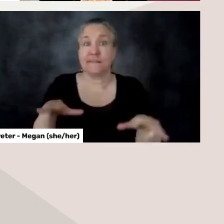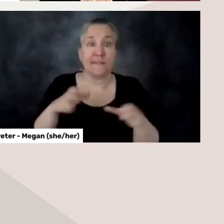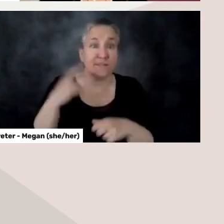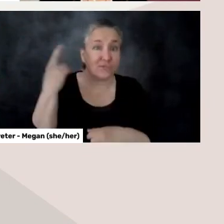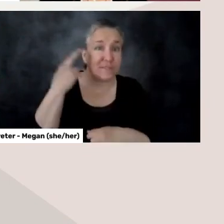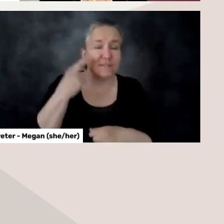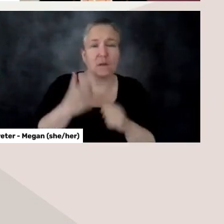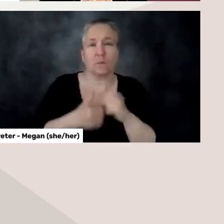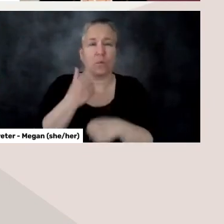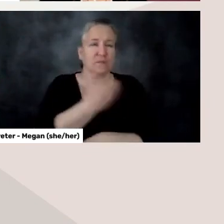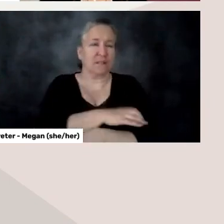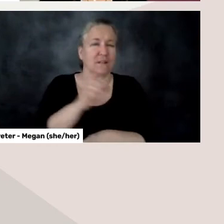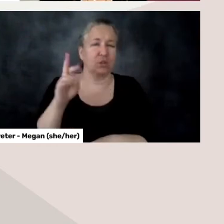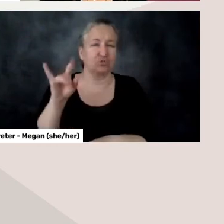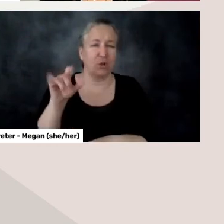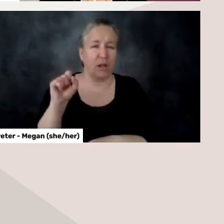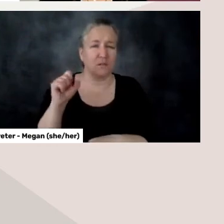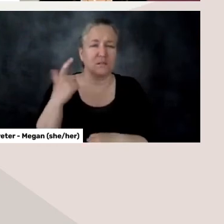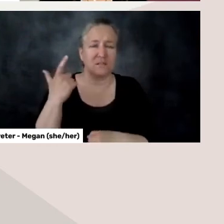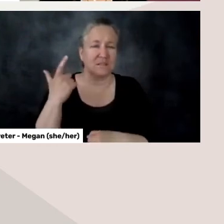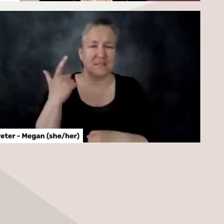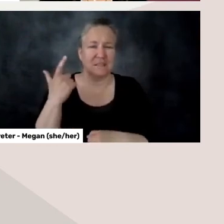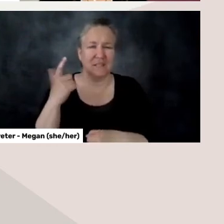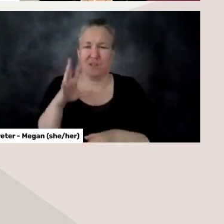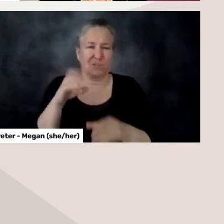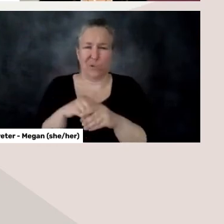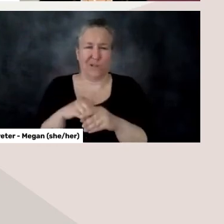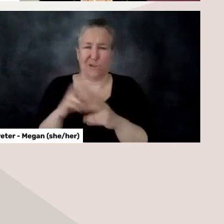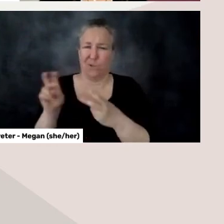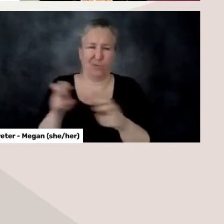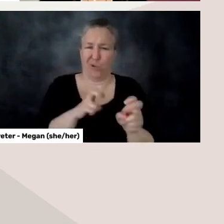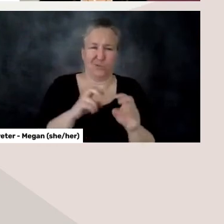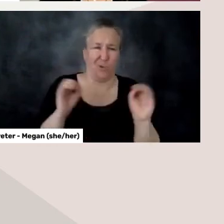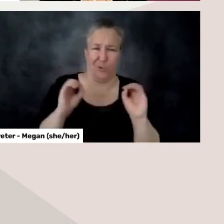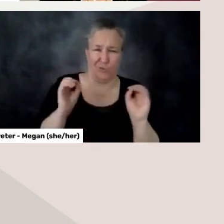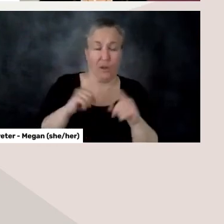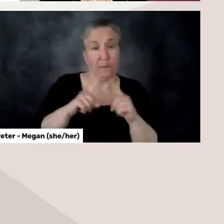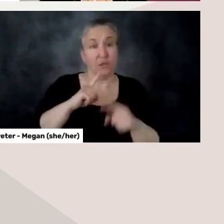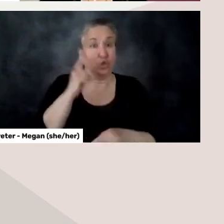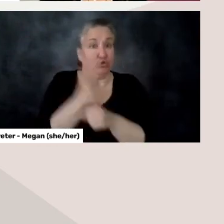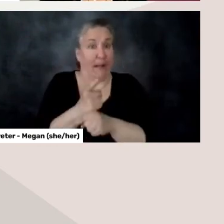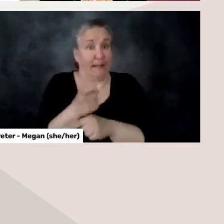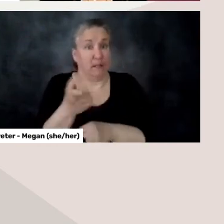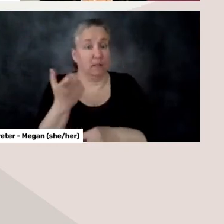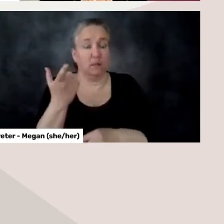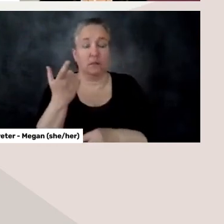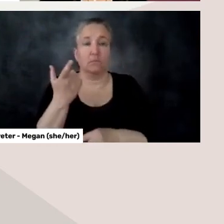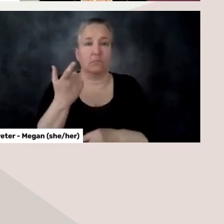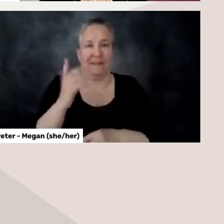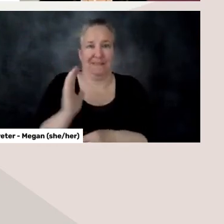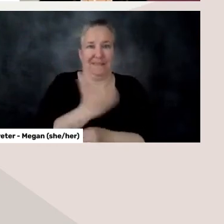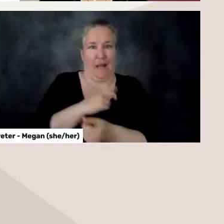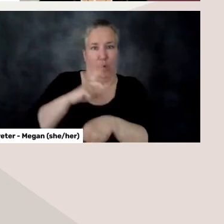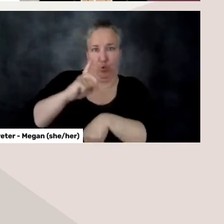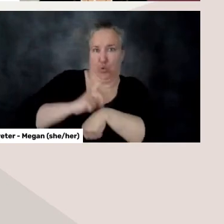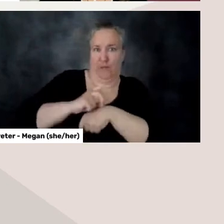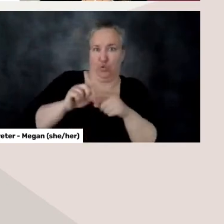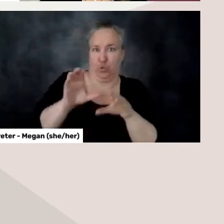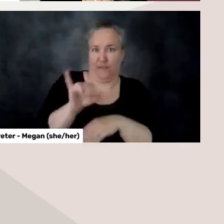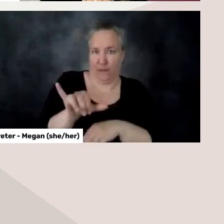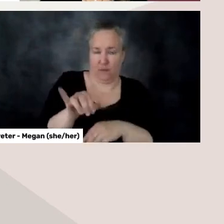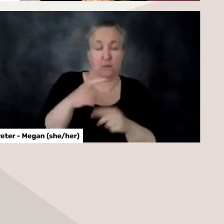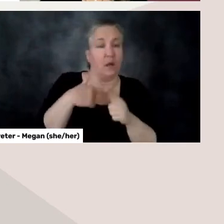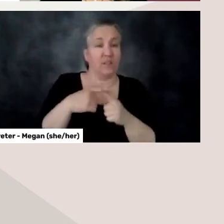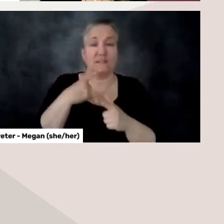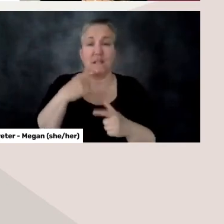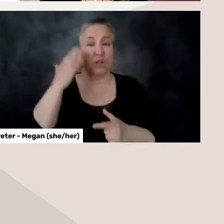most of these clinical trials don't include a crossover, but you're absolutely correct that it is our duty to do that. And then just